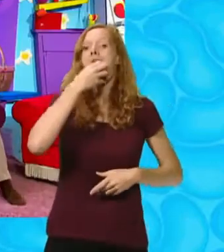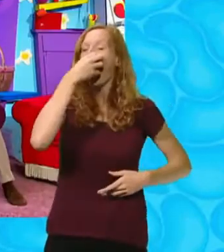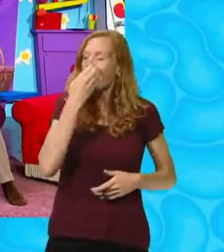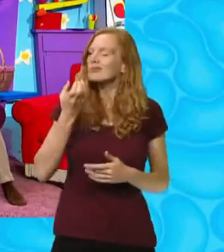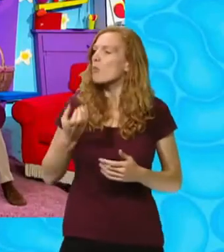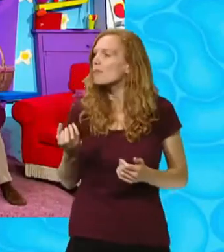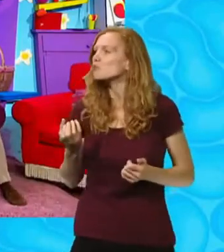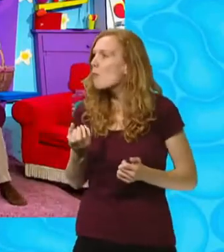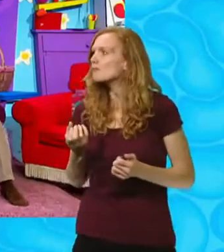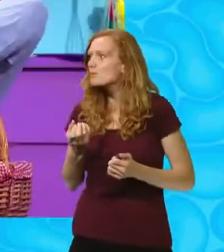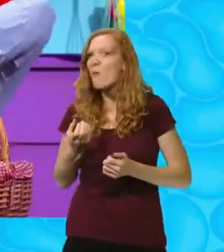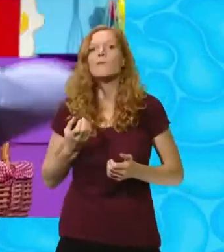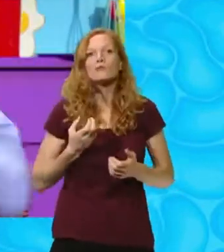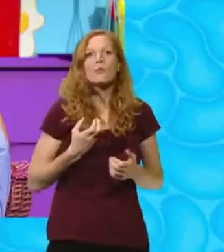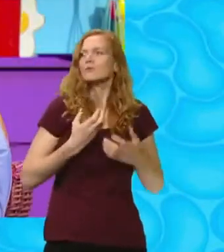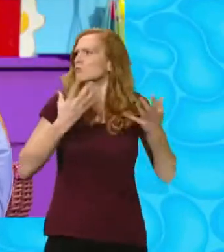we go.